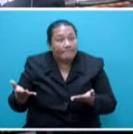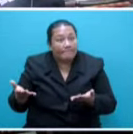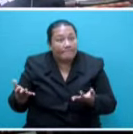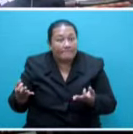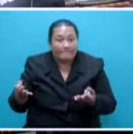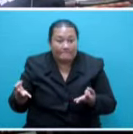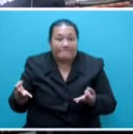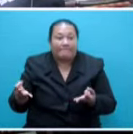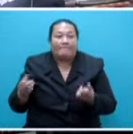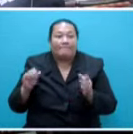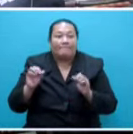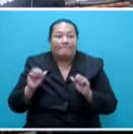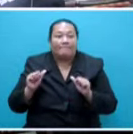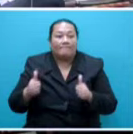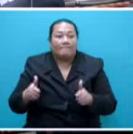As